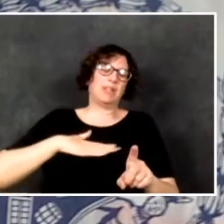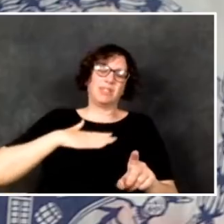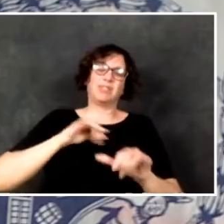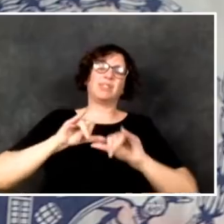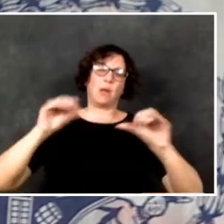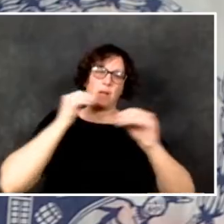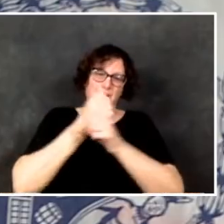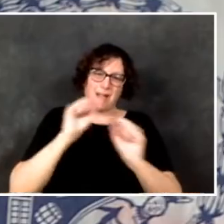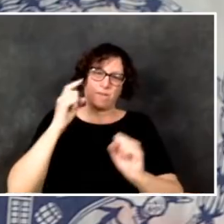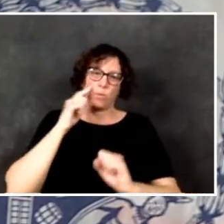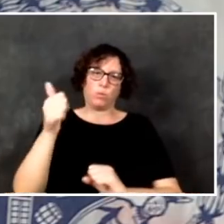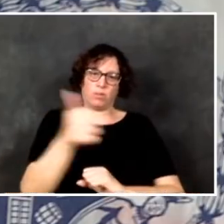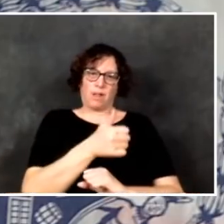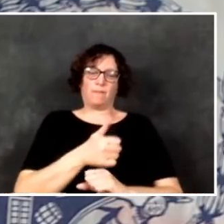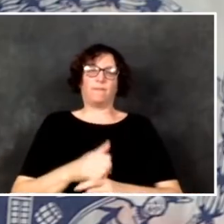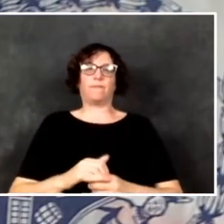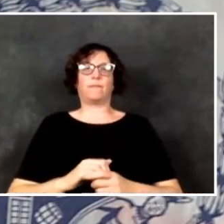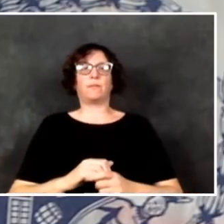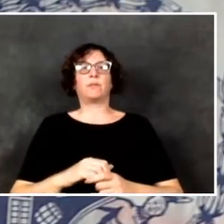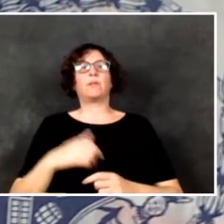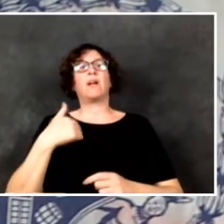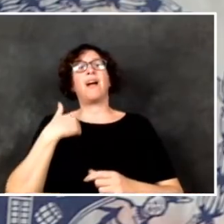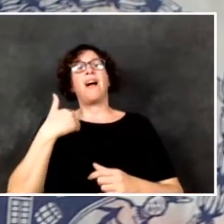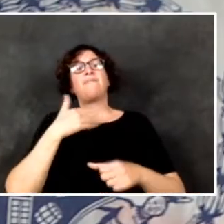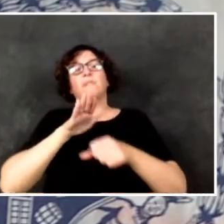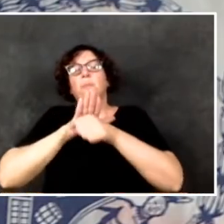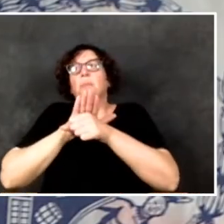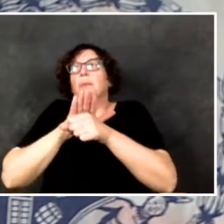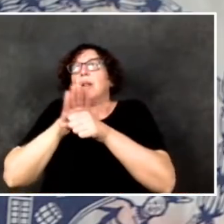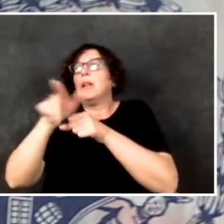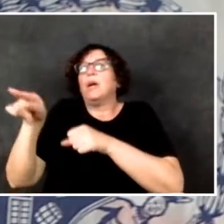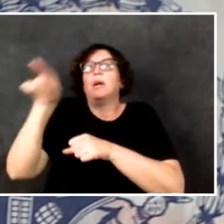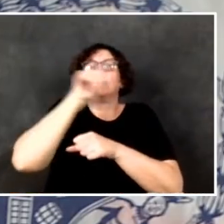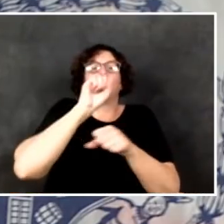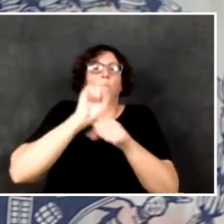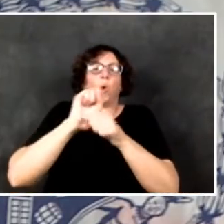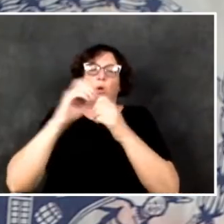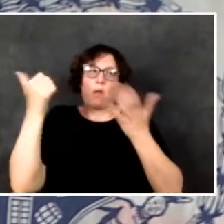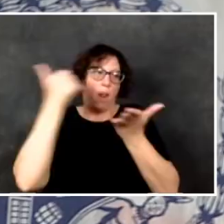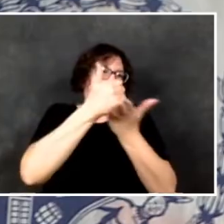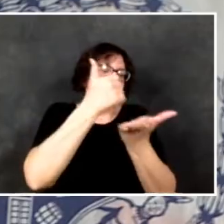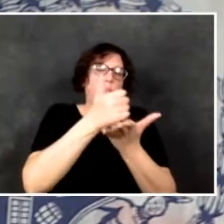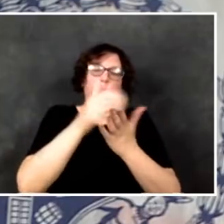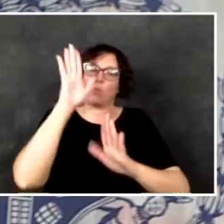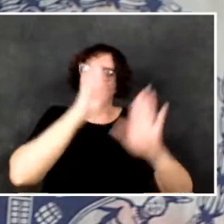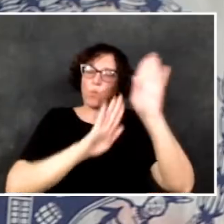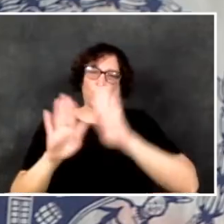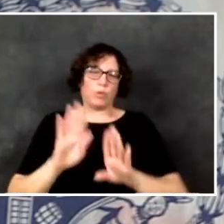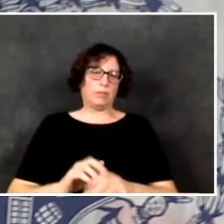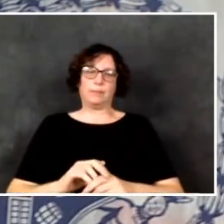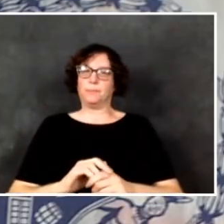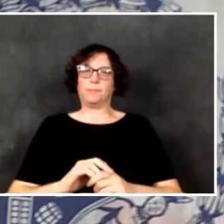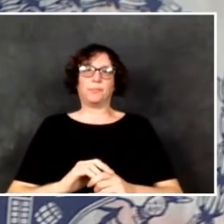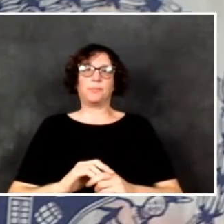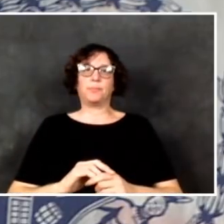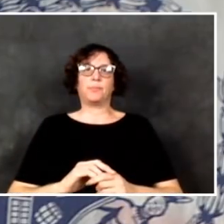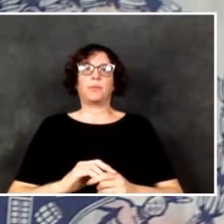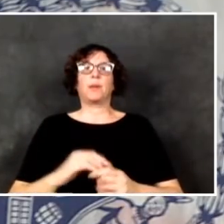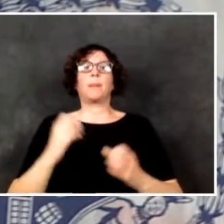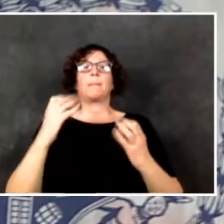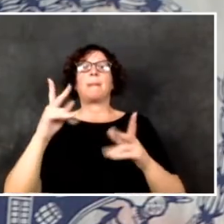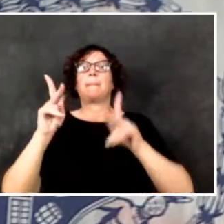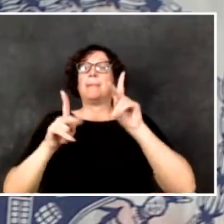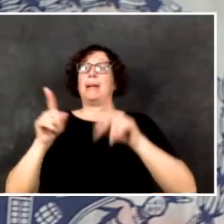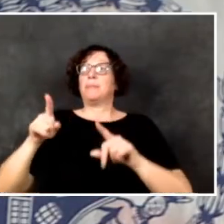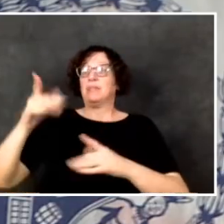off duty for a period of time because they were sick, we're seeing more and more of them coming back now. So anyone who is threatened, we're going to take care